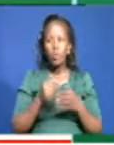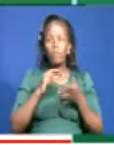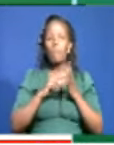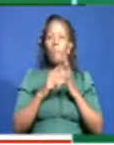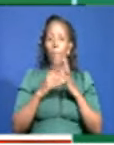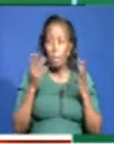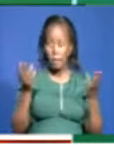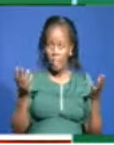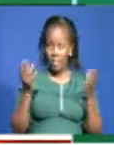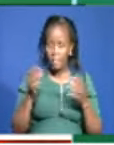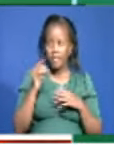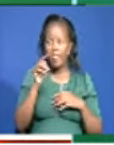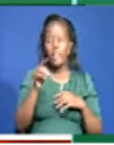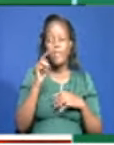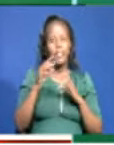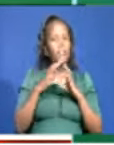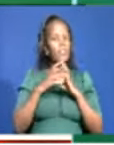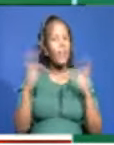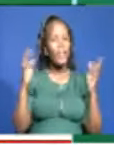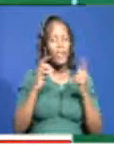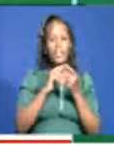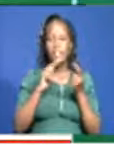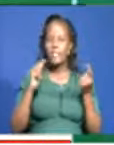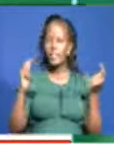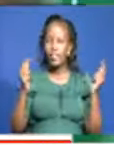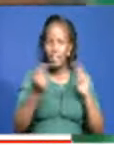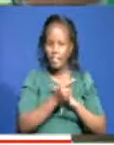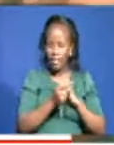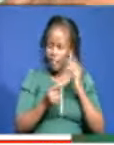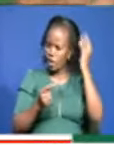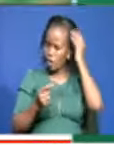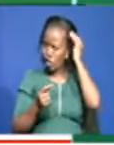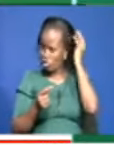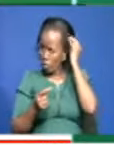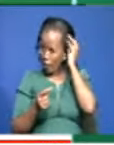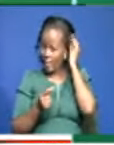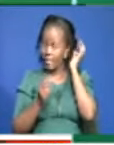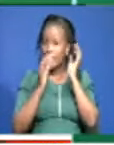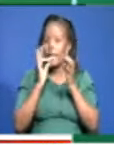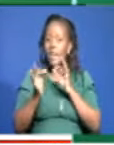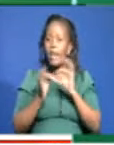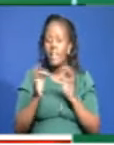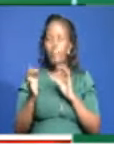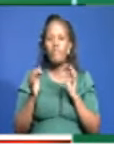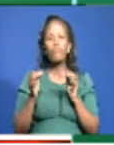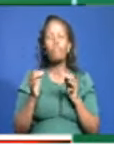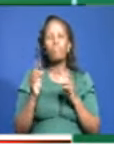in Somalia. If it is replicated in all sectors,